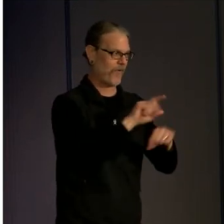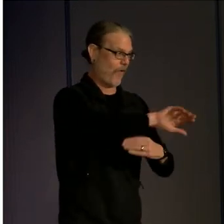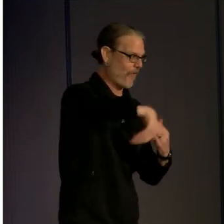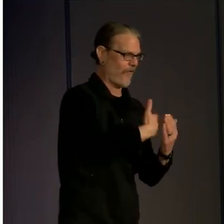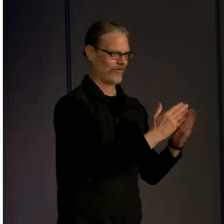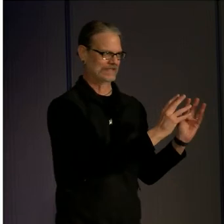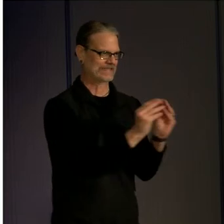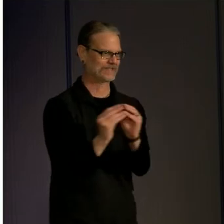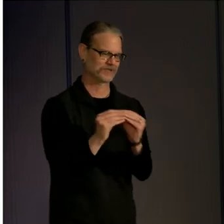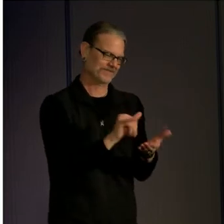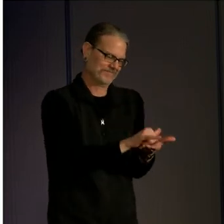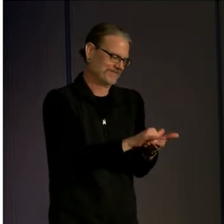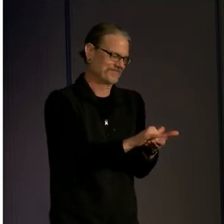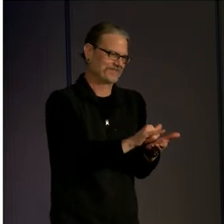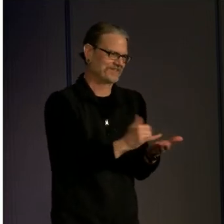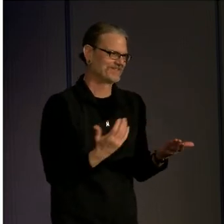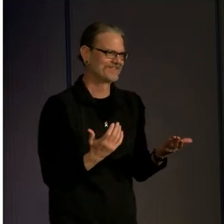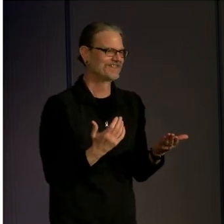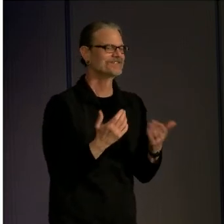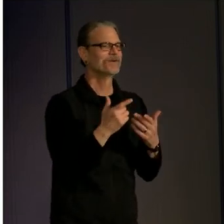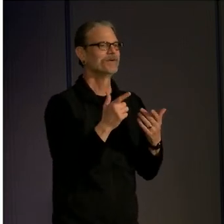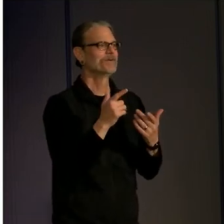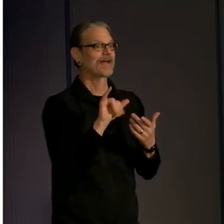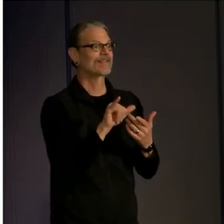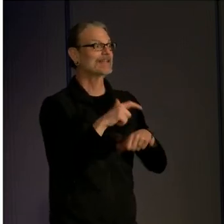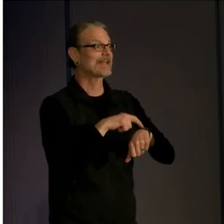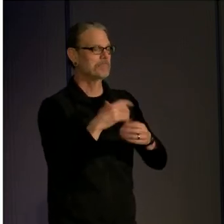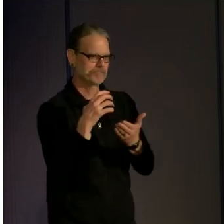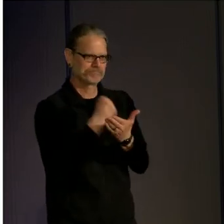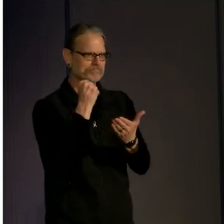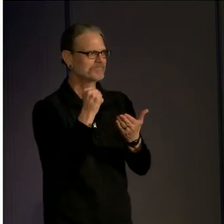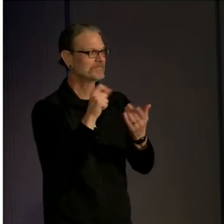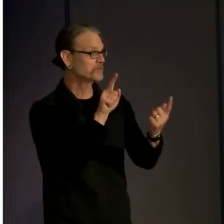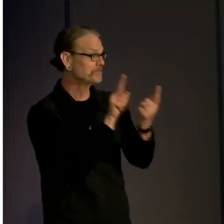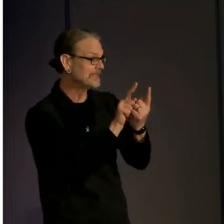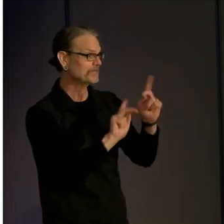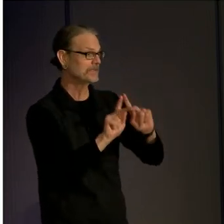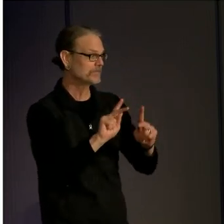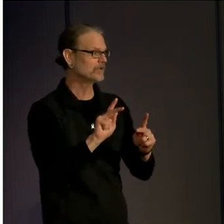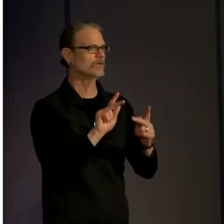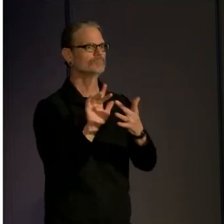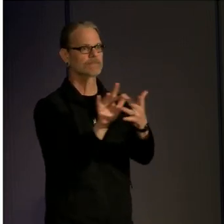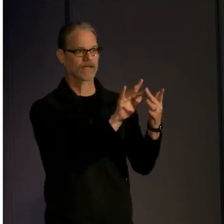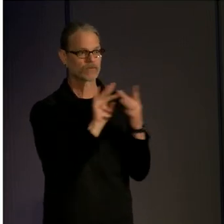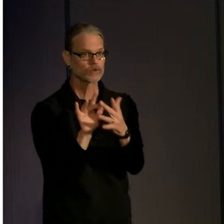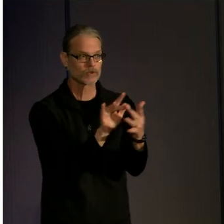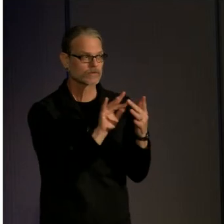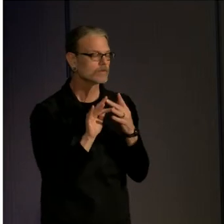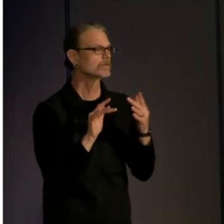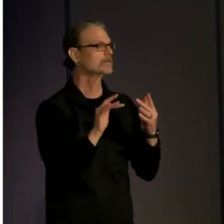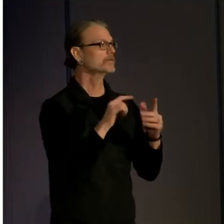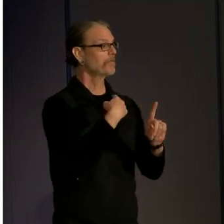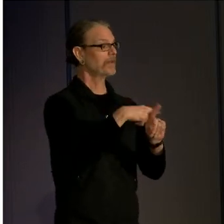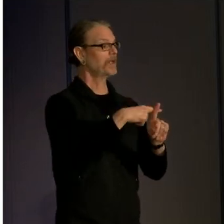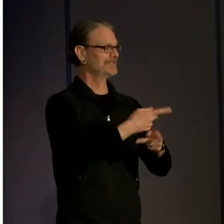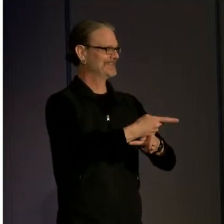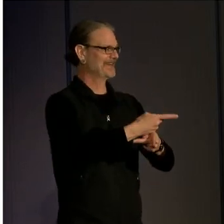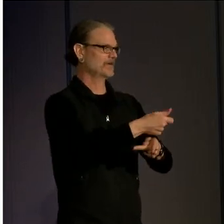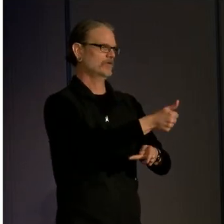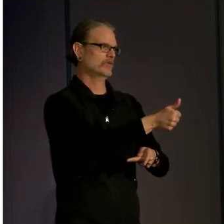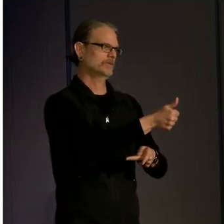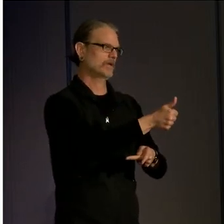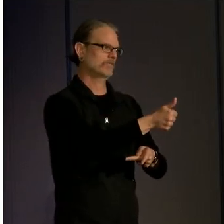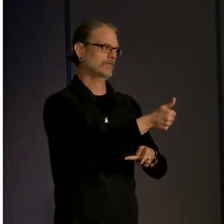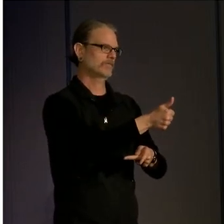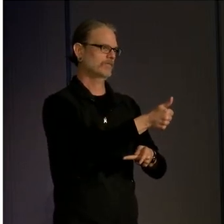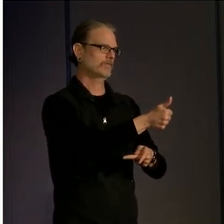those opportunities to meet people in the hallways, but also more importantly, take care of yourself. Like, don't overdo it. I